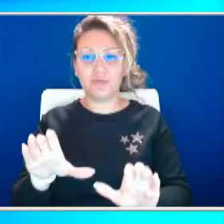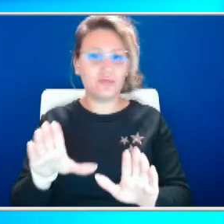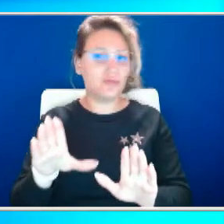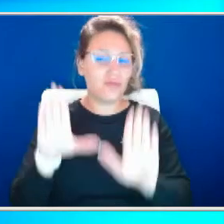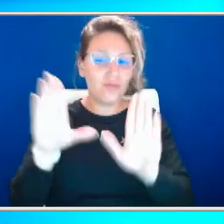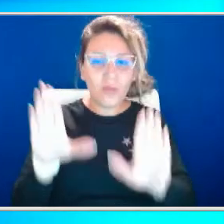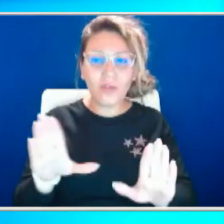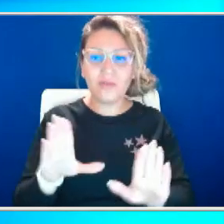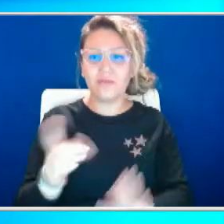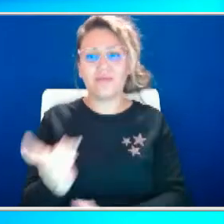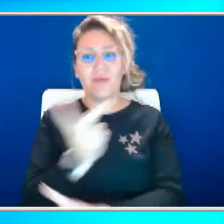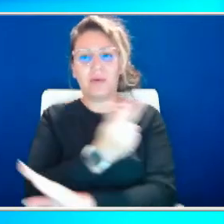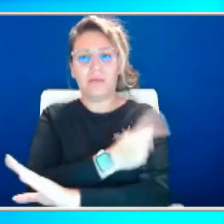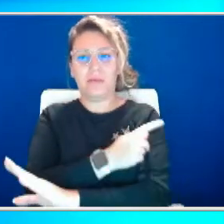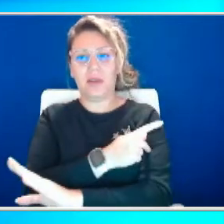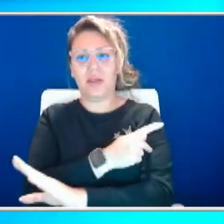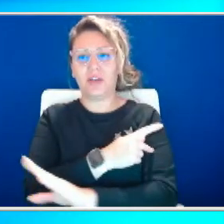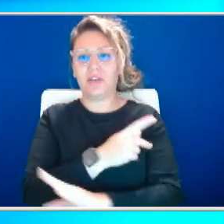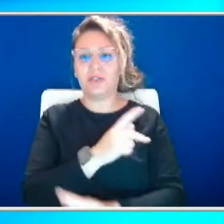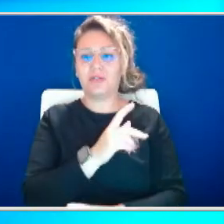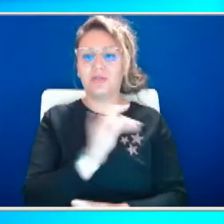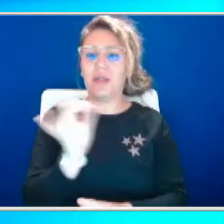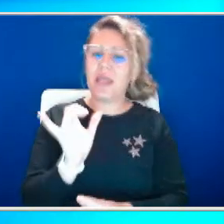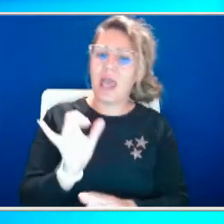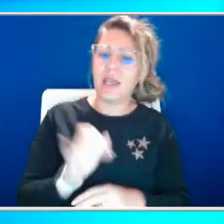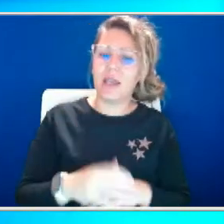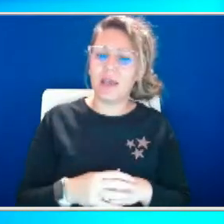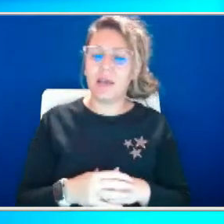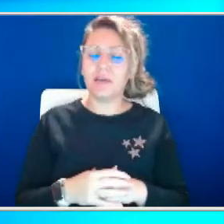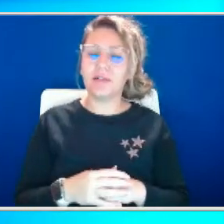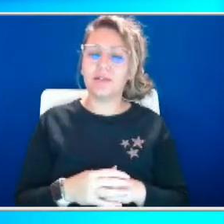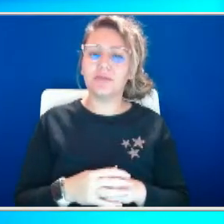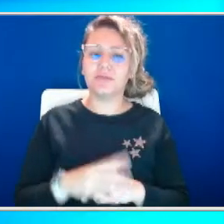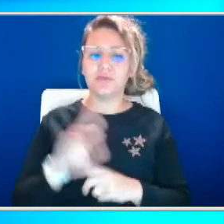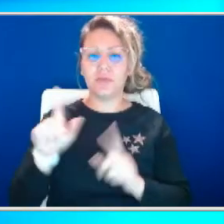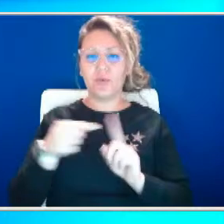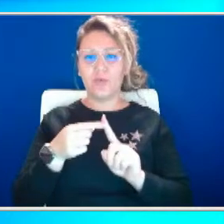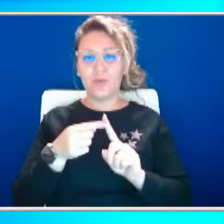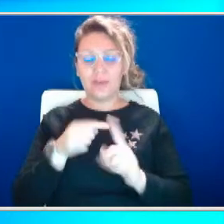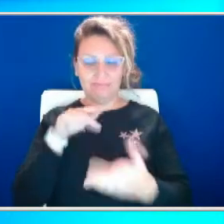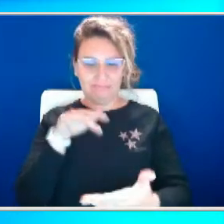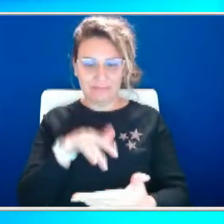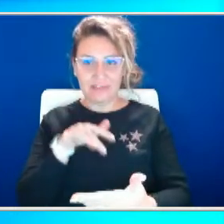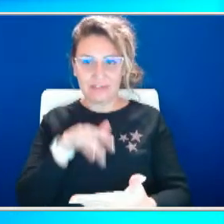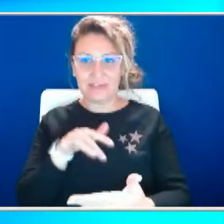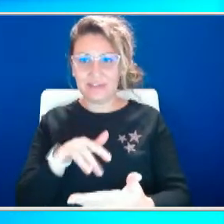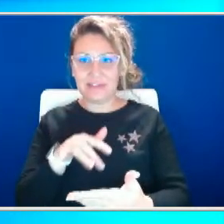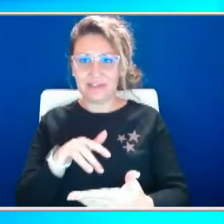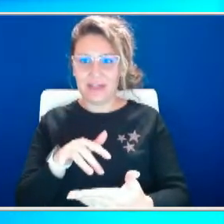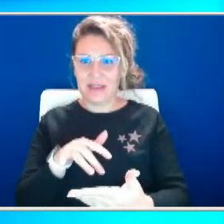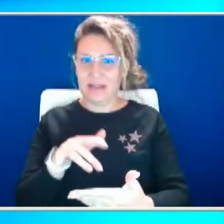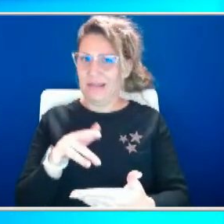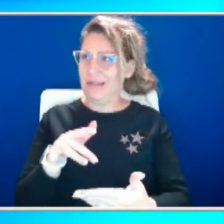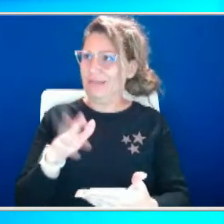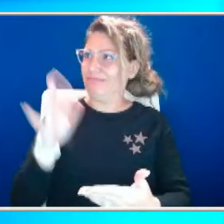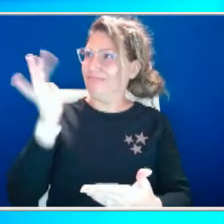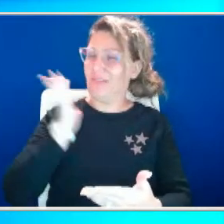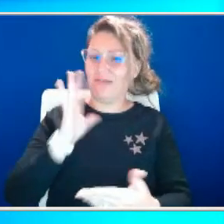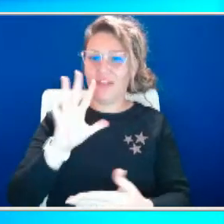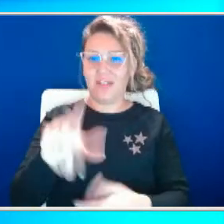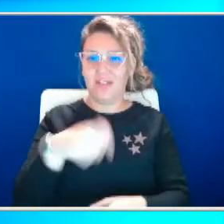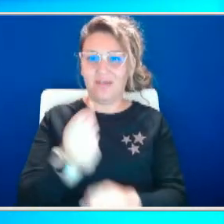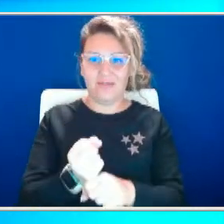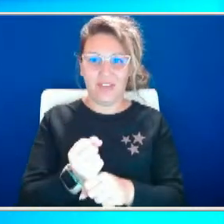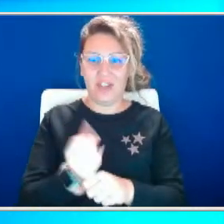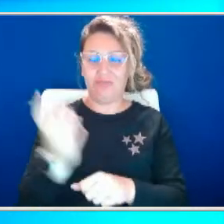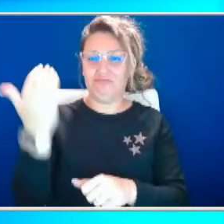that, like when we, did in the study, over 5 years ago, he looked just like those patients that we